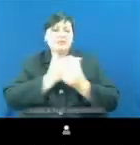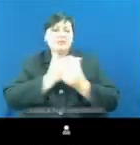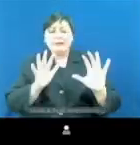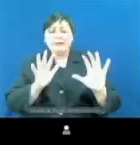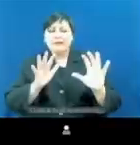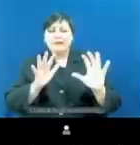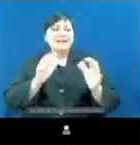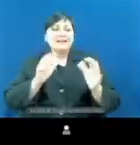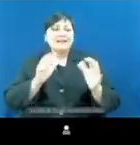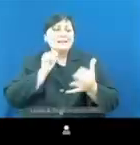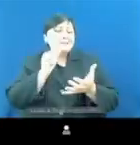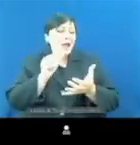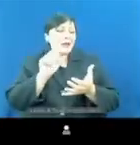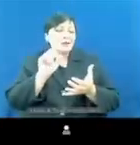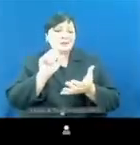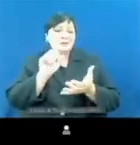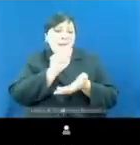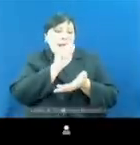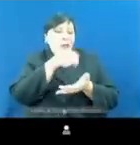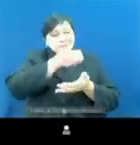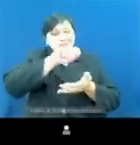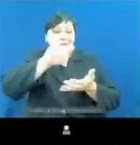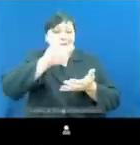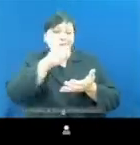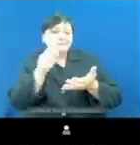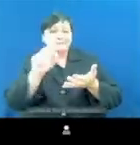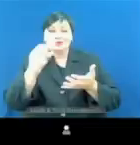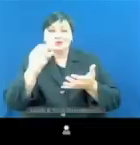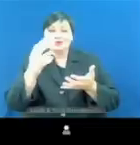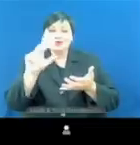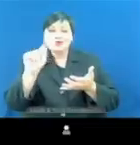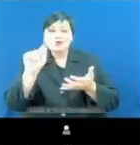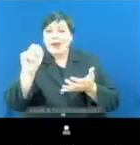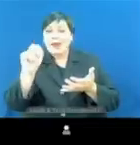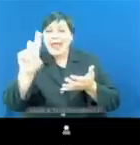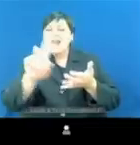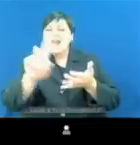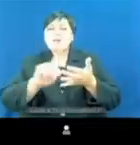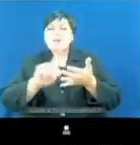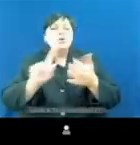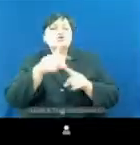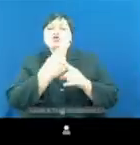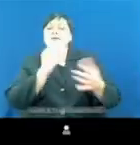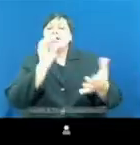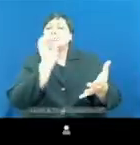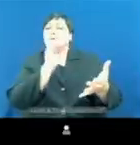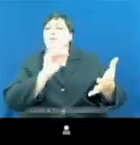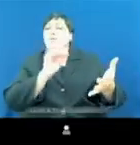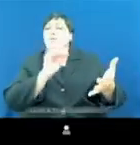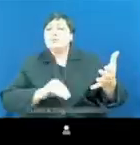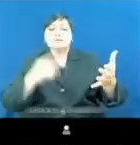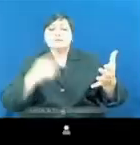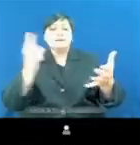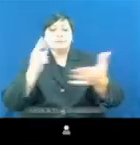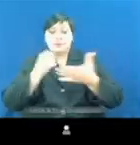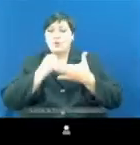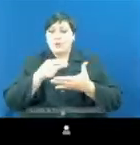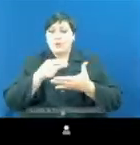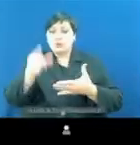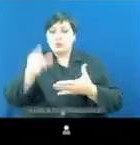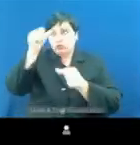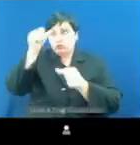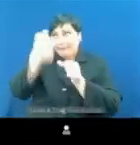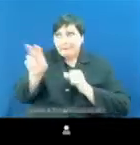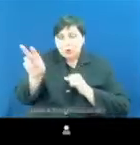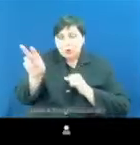shorthand, but it's just an aid to help you remember. And the key, I think, is to make sure, at